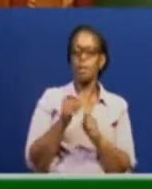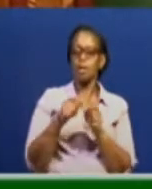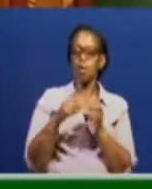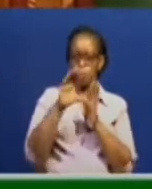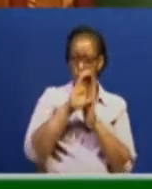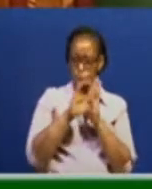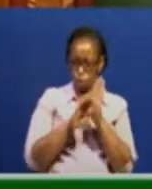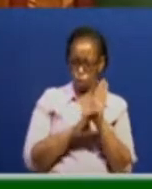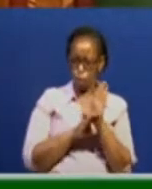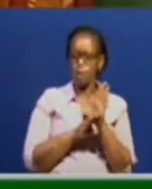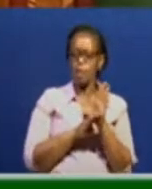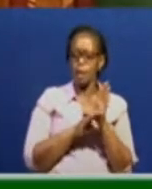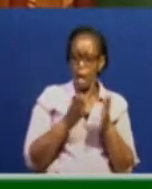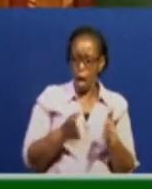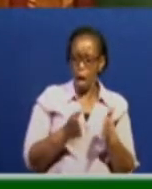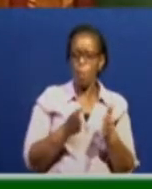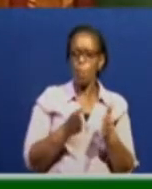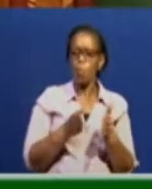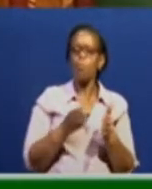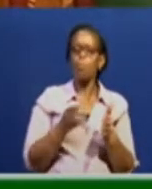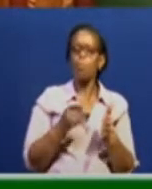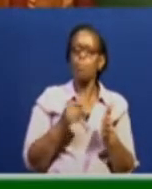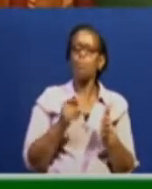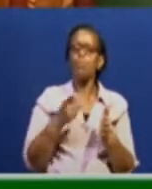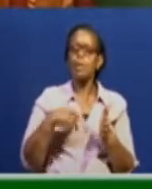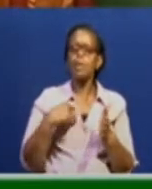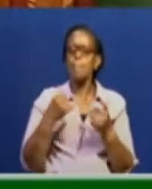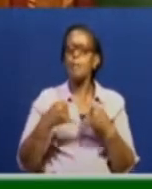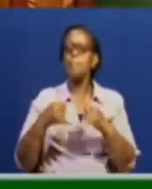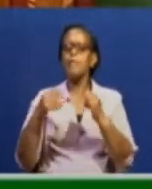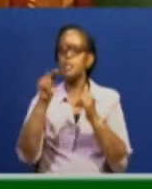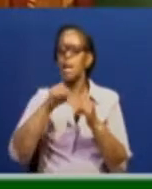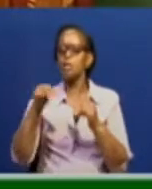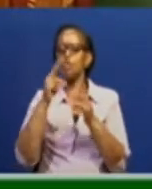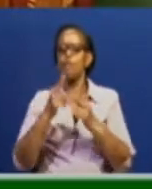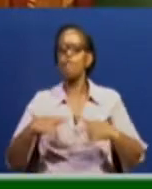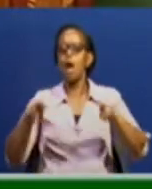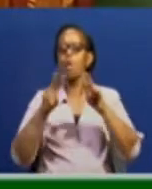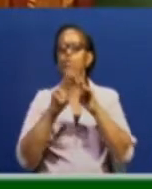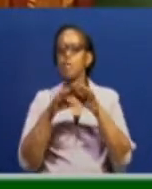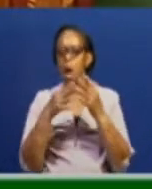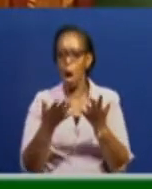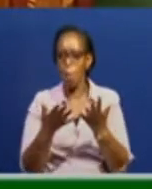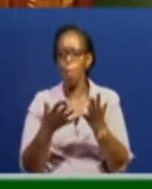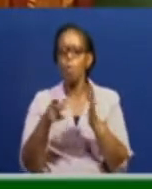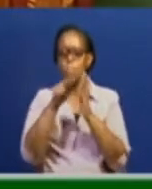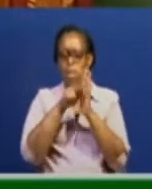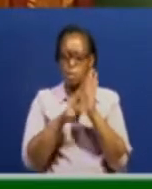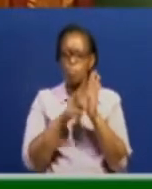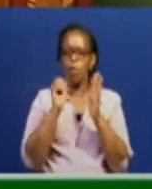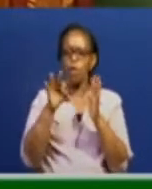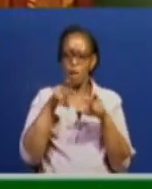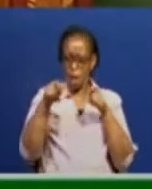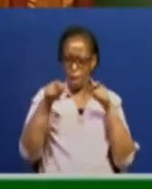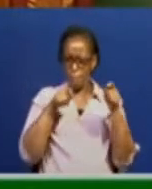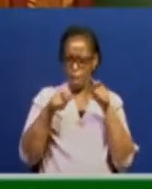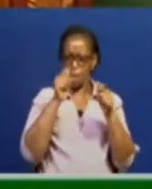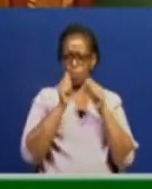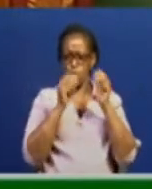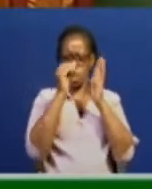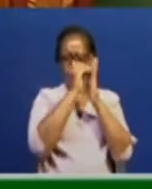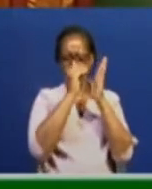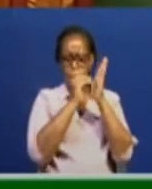constitutional dispensation by implementing the national values and principles of governance set out